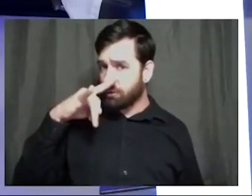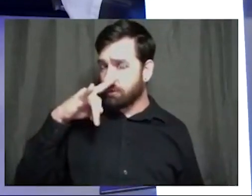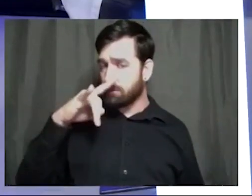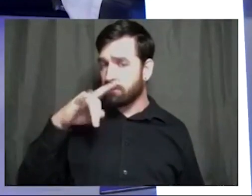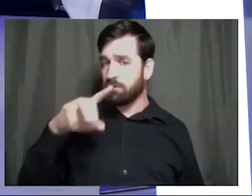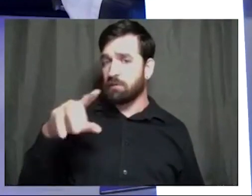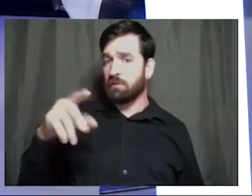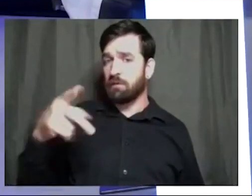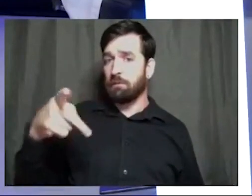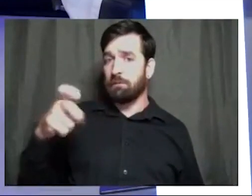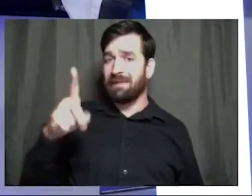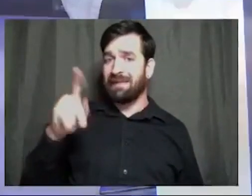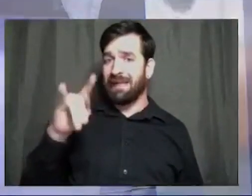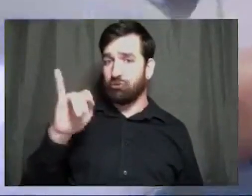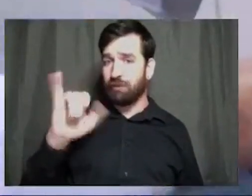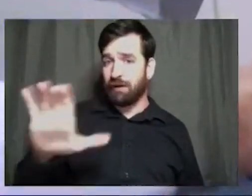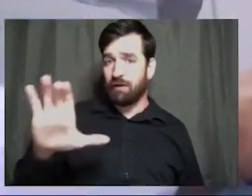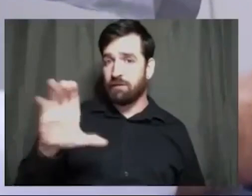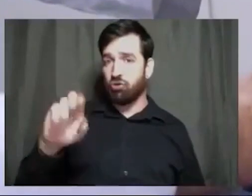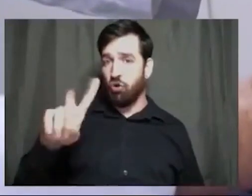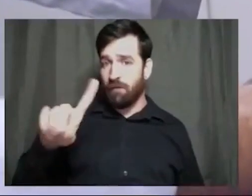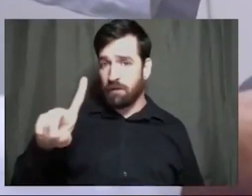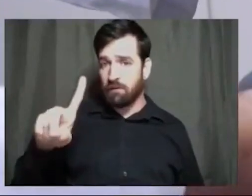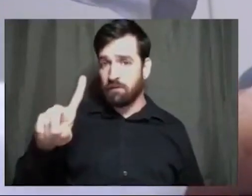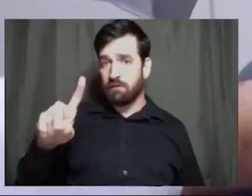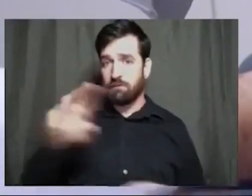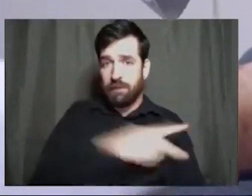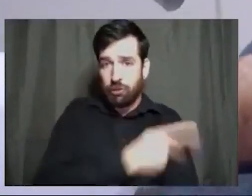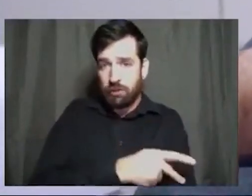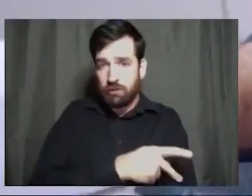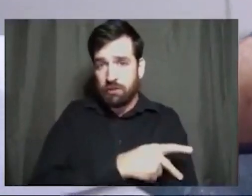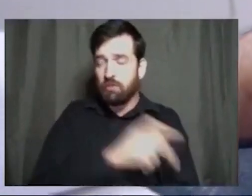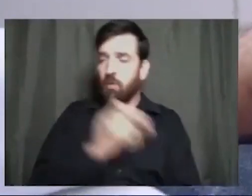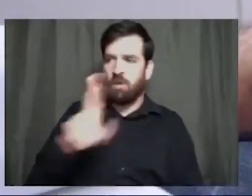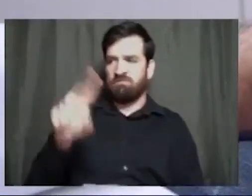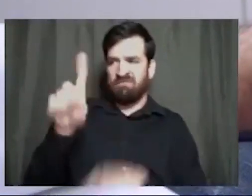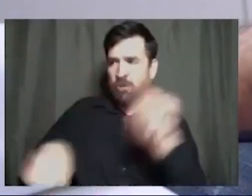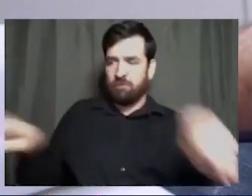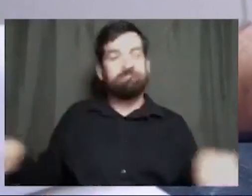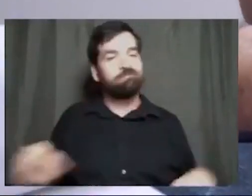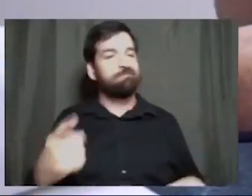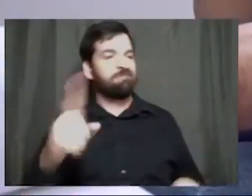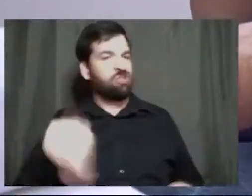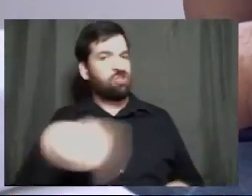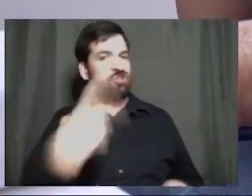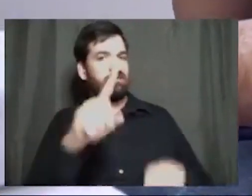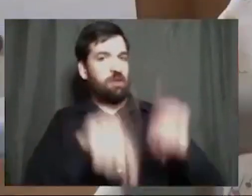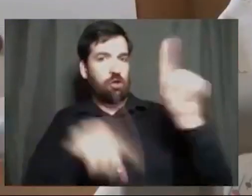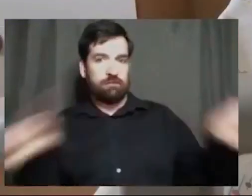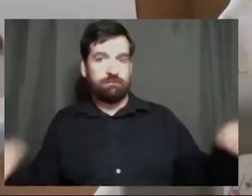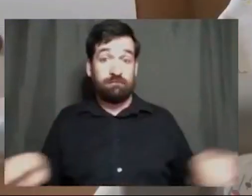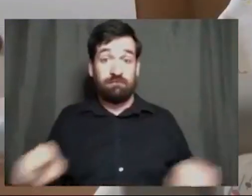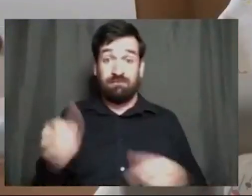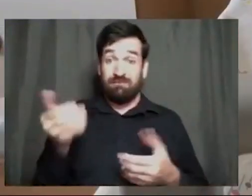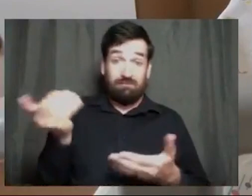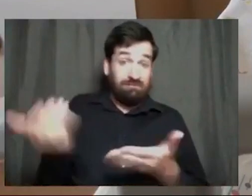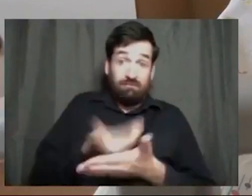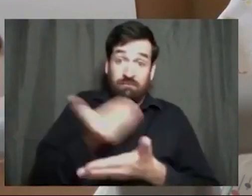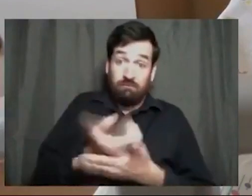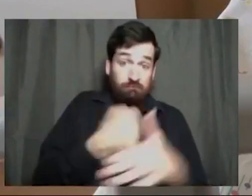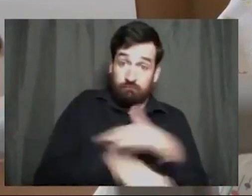or age, or does it just vary? What can you tell us? It does vary. We've seen it in all ages, from newborns all the way to 18